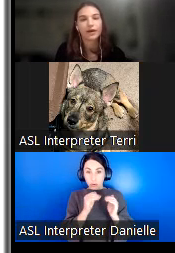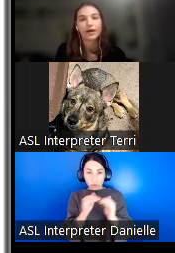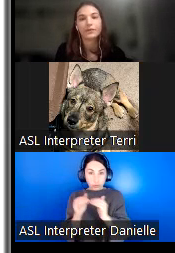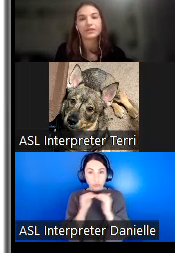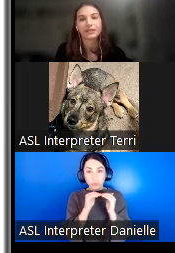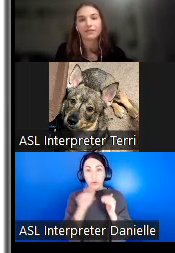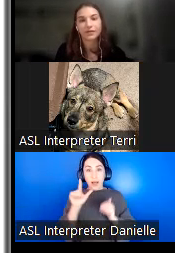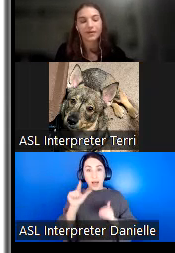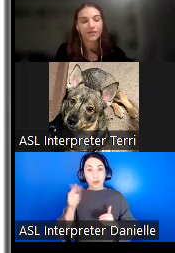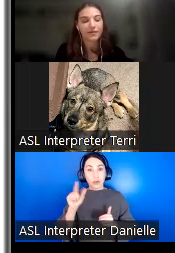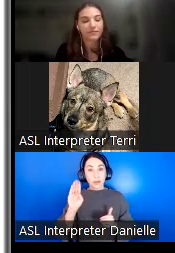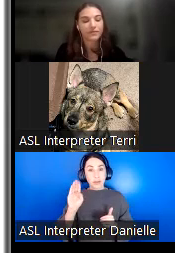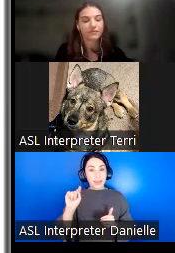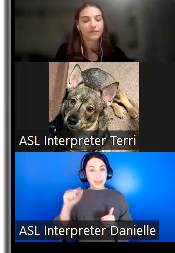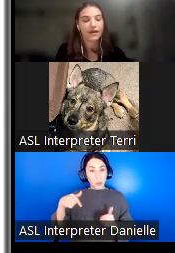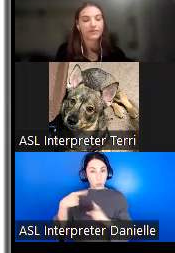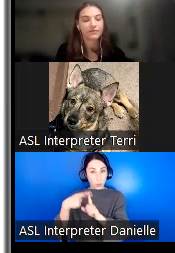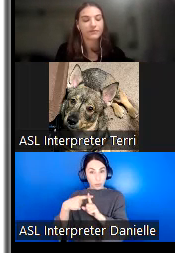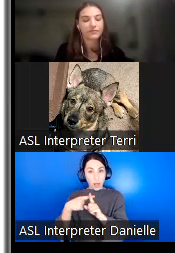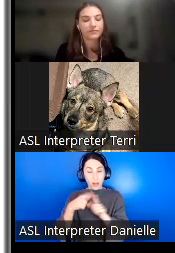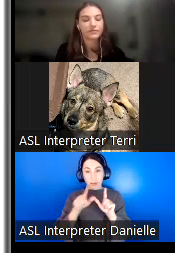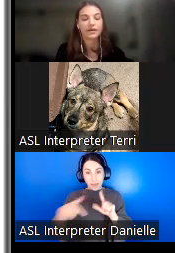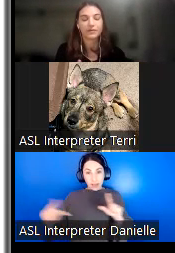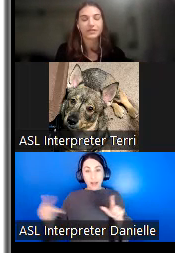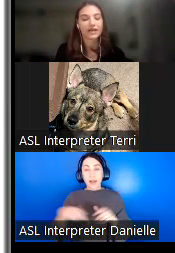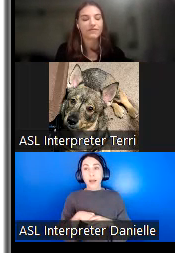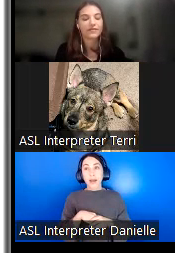employees, it was discovered that